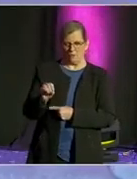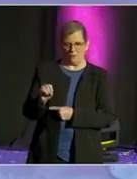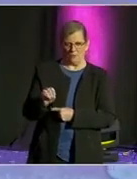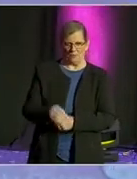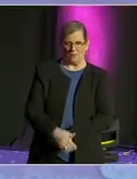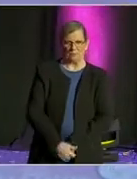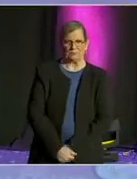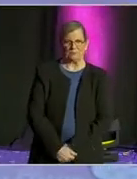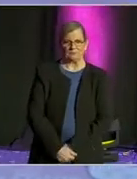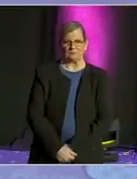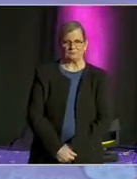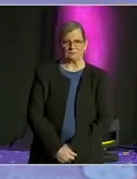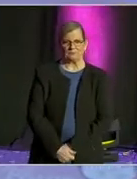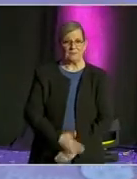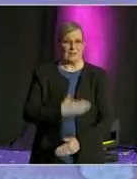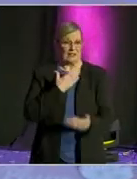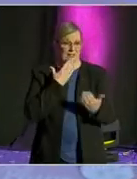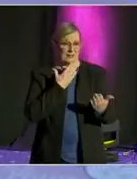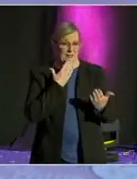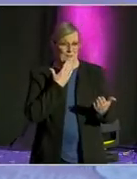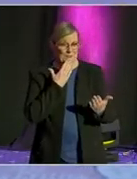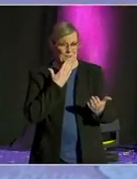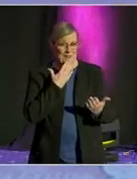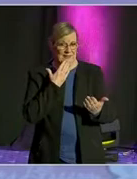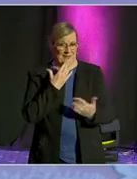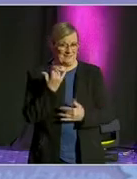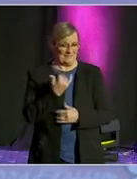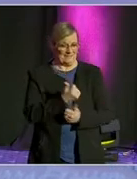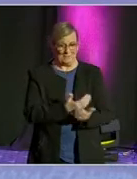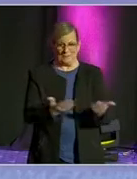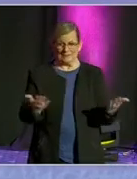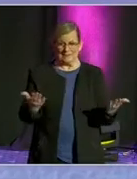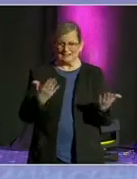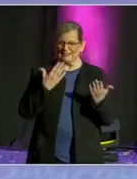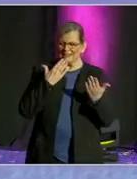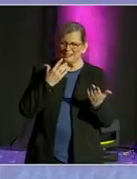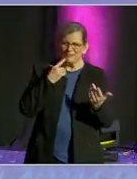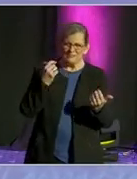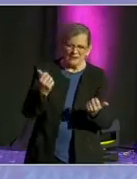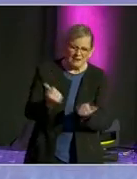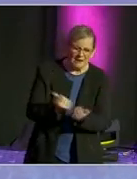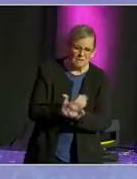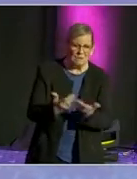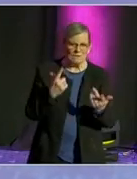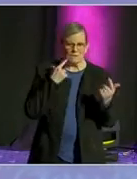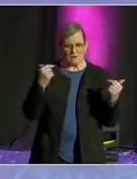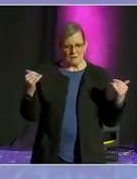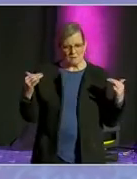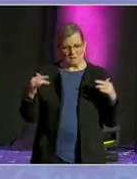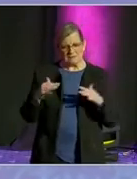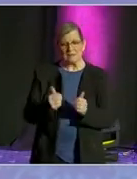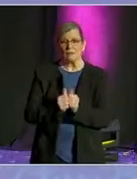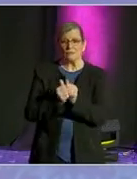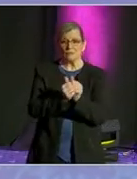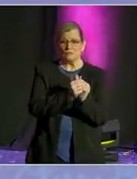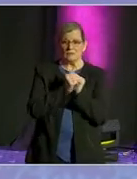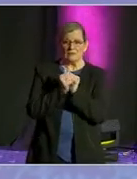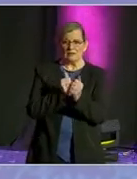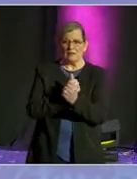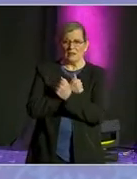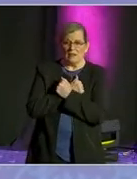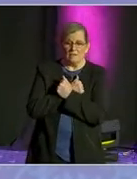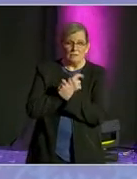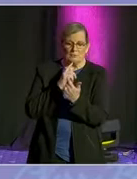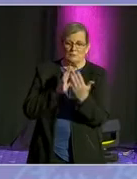Well, thank you, Diana, and good afternoon to everyone. Really want to thank everyone for coming together. We would love to be in person with you